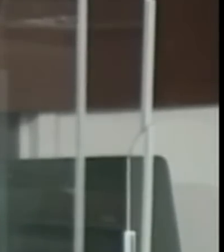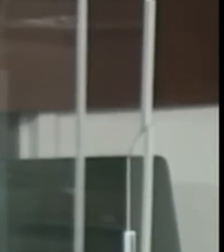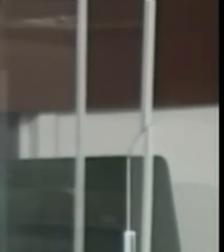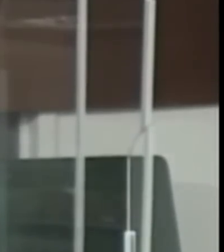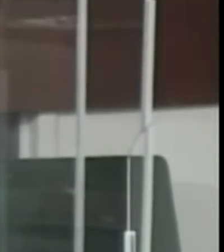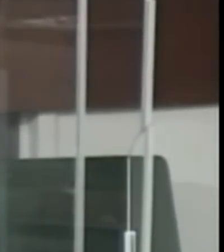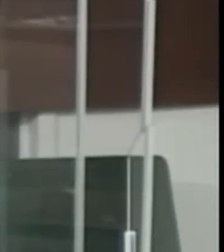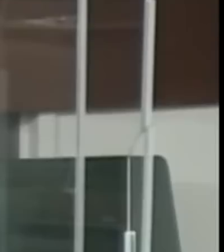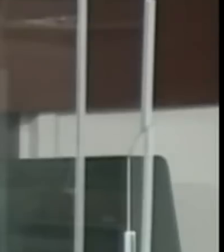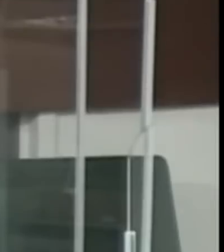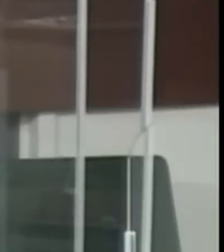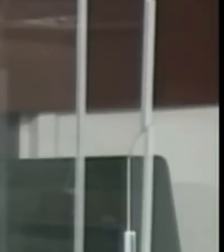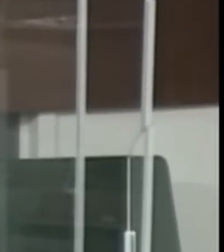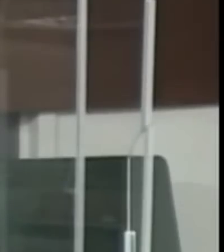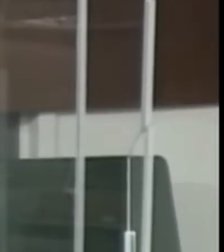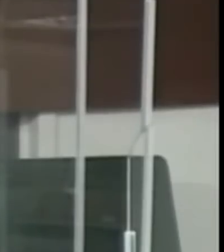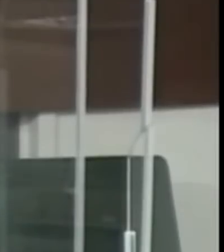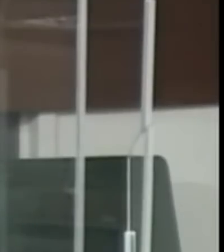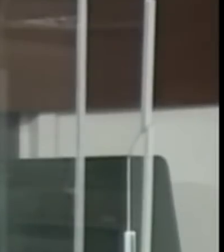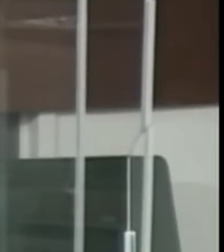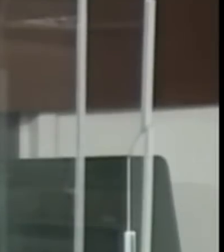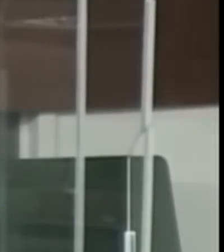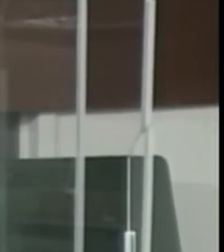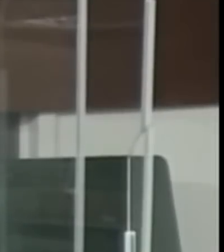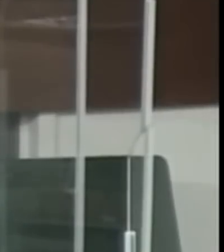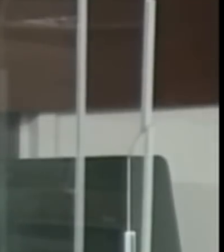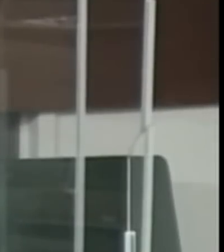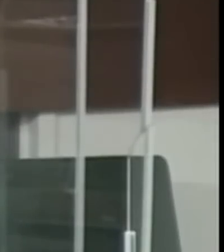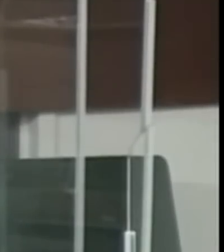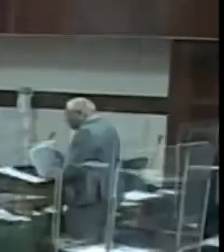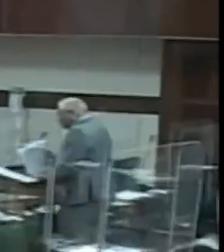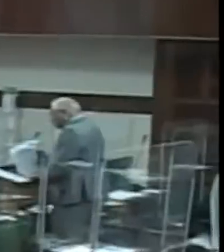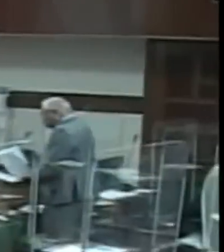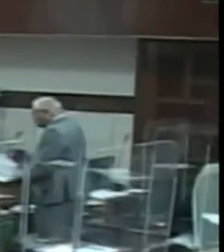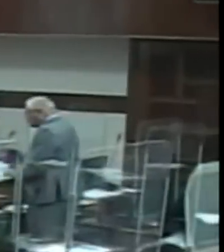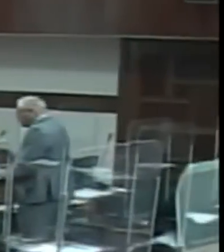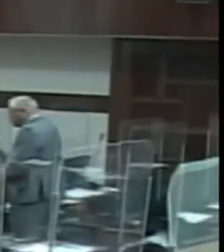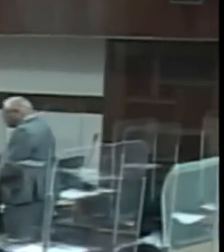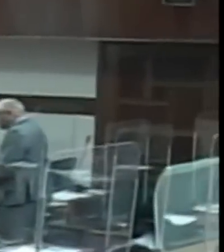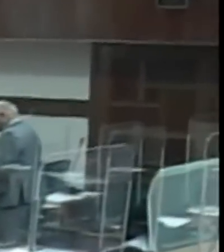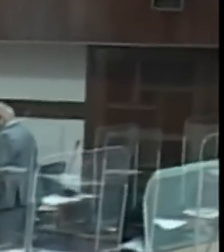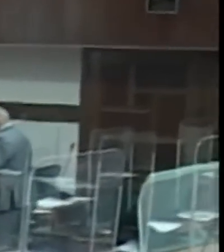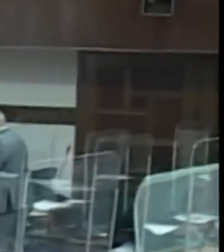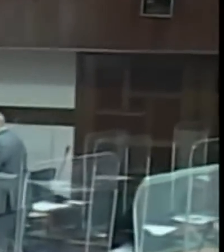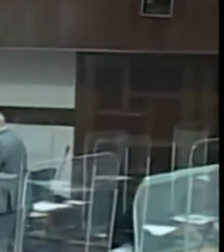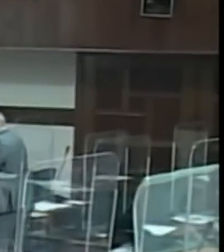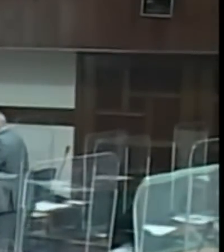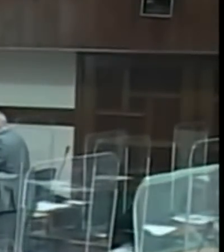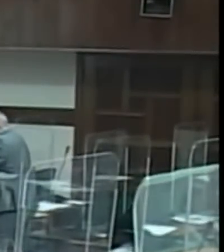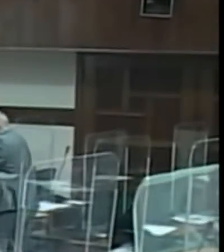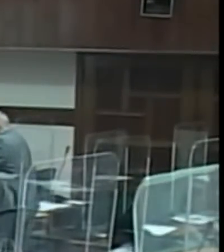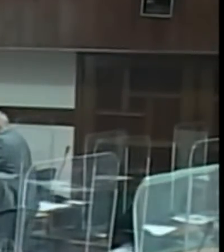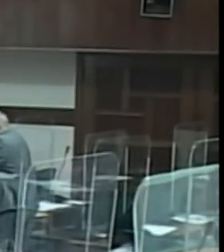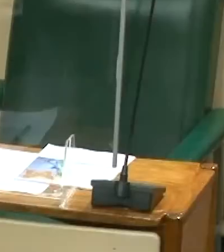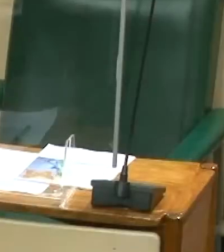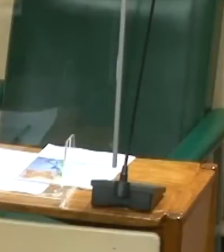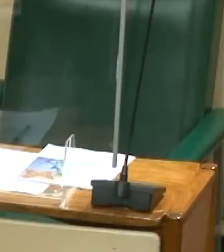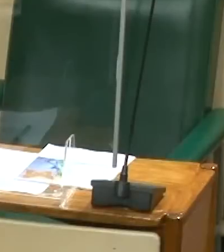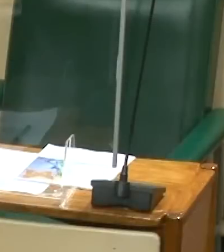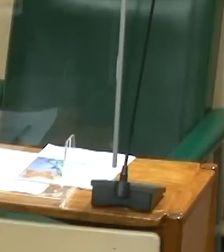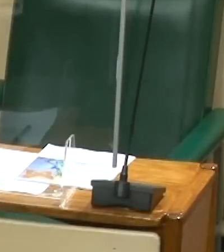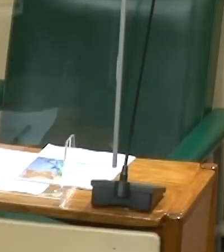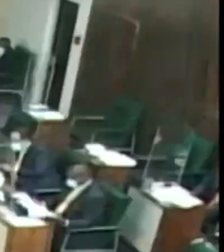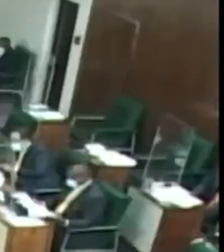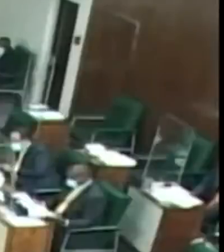National Identification and Registration Act 2021. Later that year, on September 21, 2021, the House